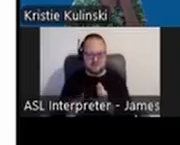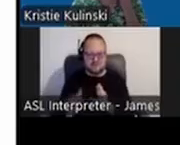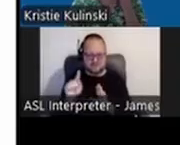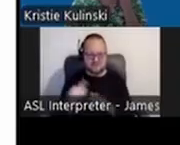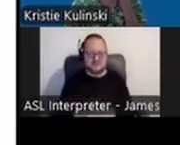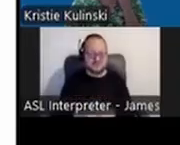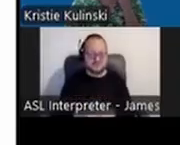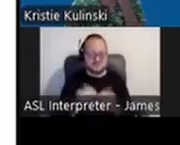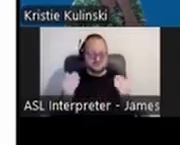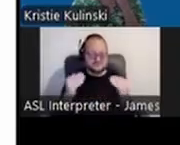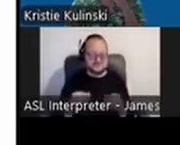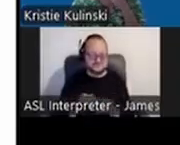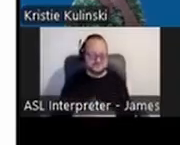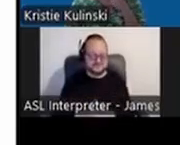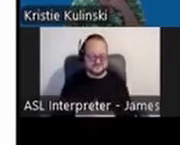slide, please.